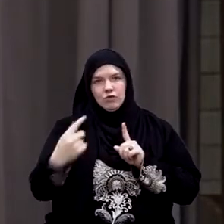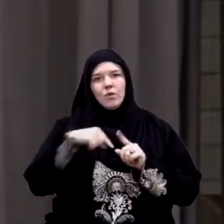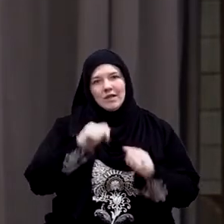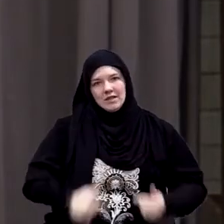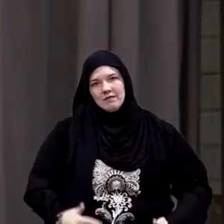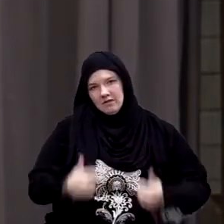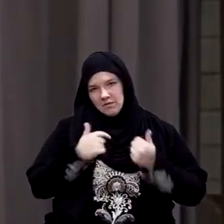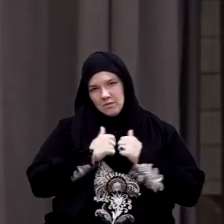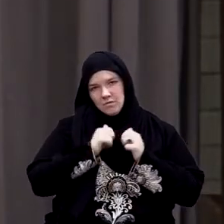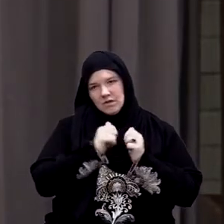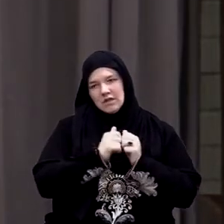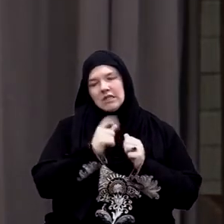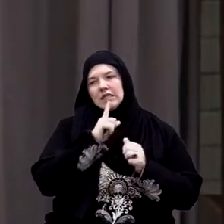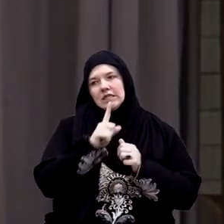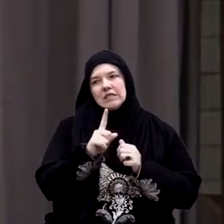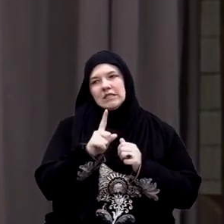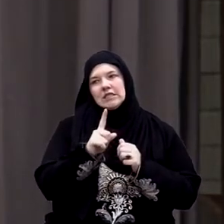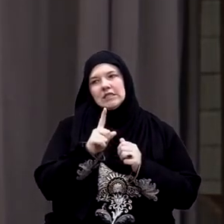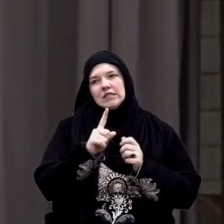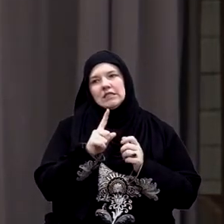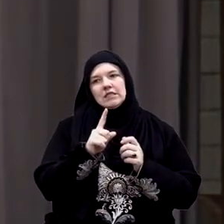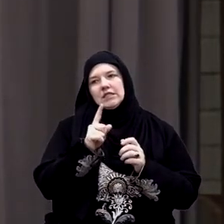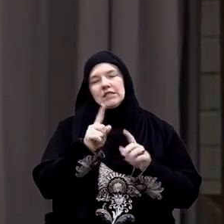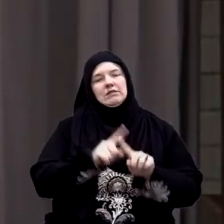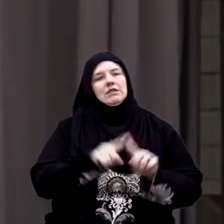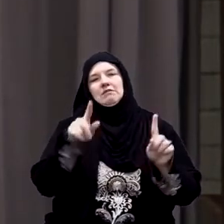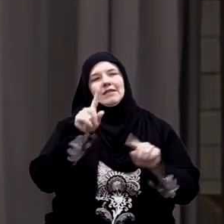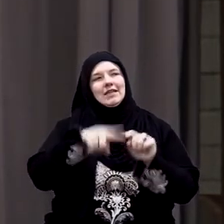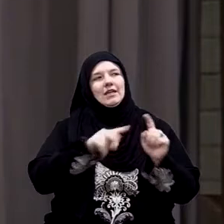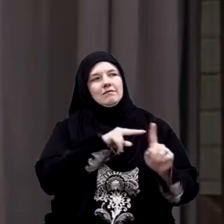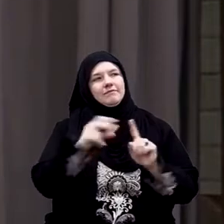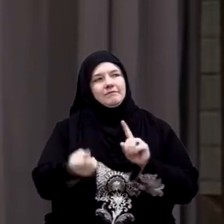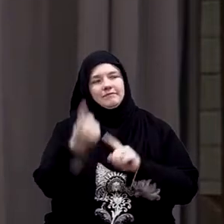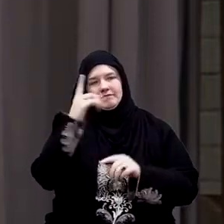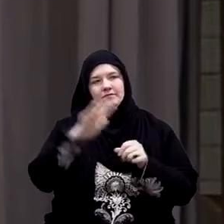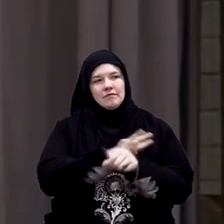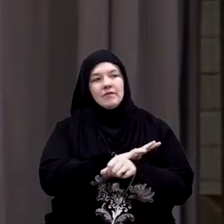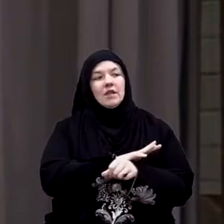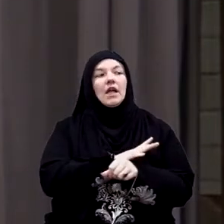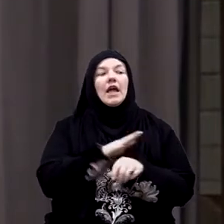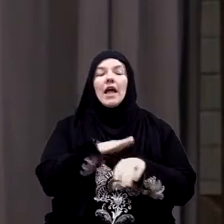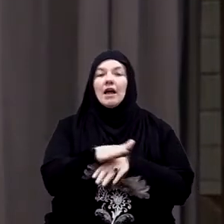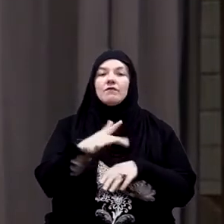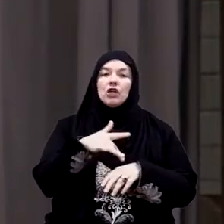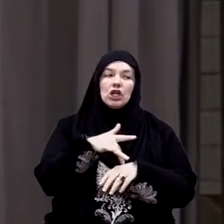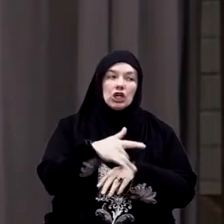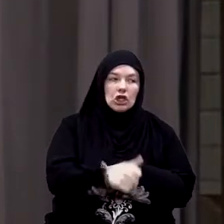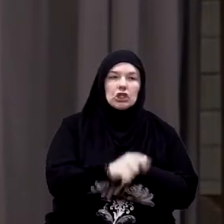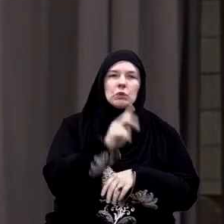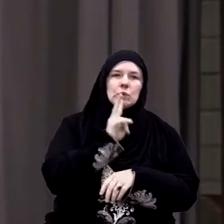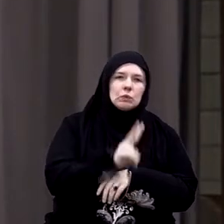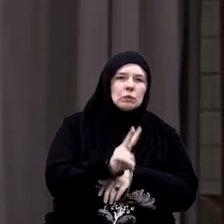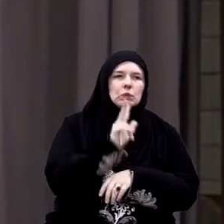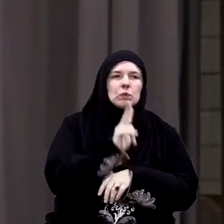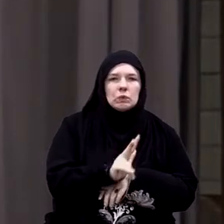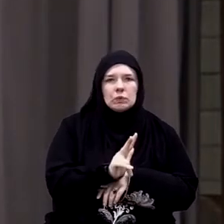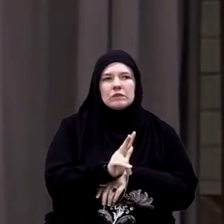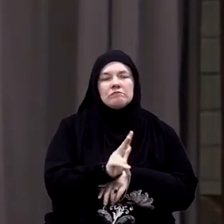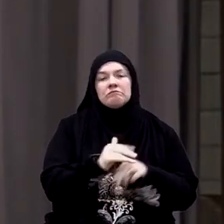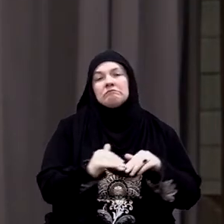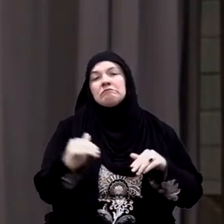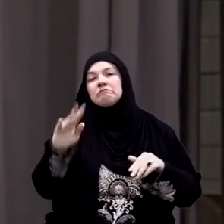are living with is stretched beyond reason. So after early childhood, after 2, 3 years and